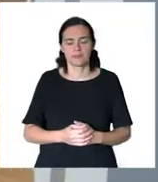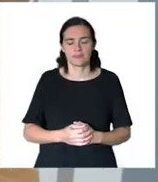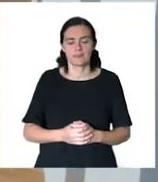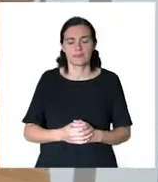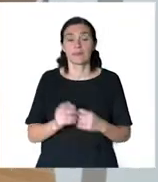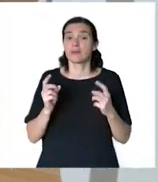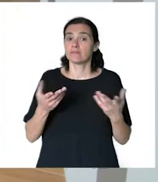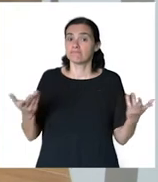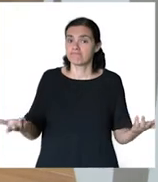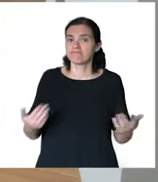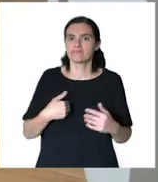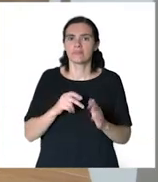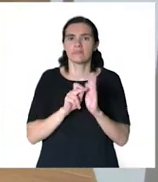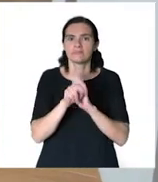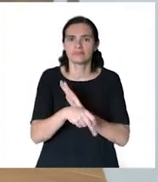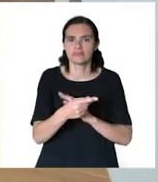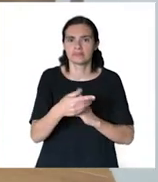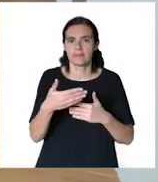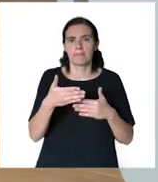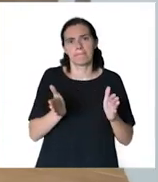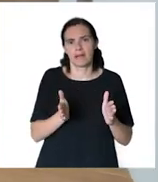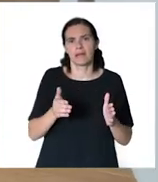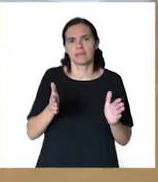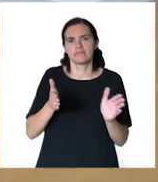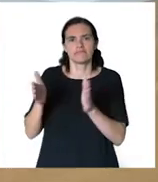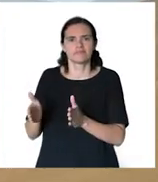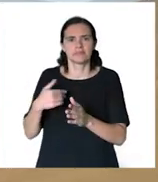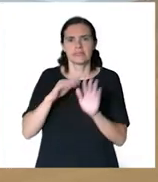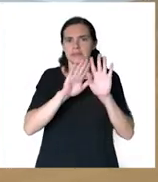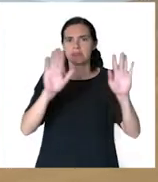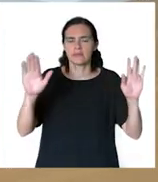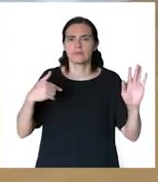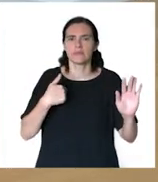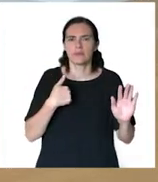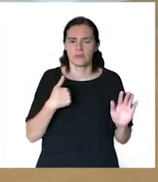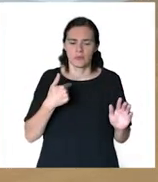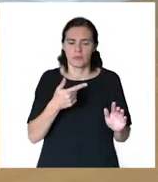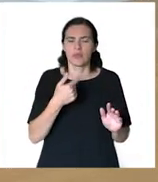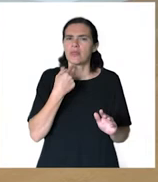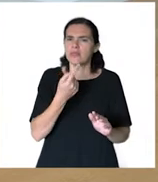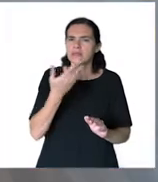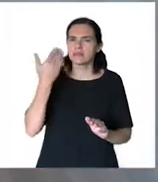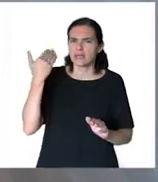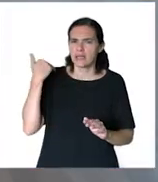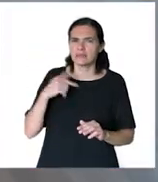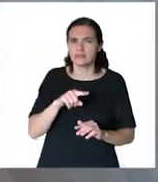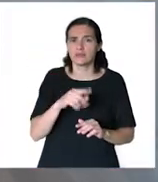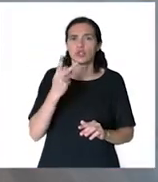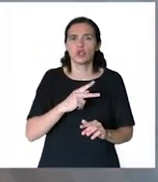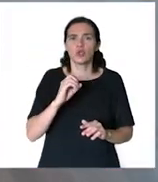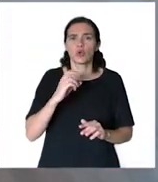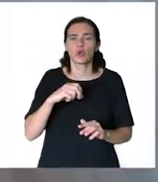Okay, so we're entering now another part of the exhibition. I signaled earlier that Yoko